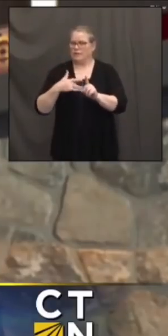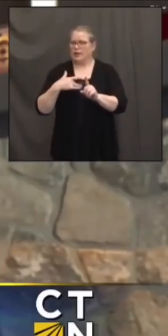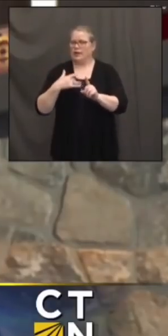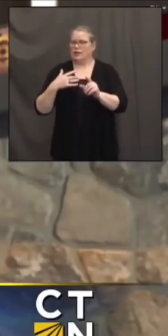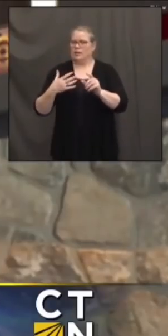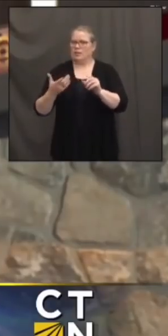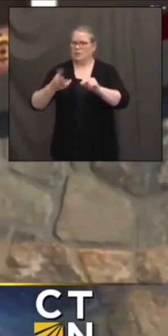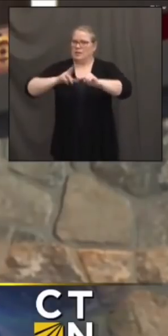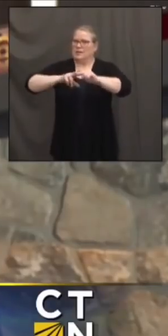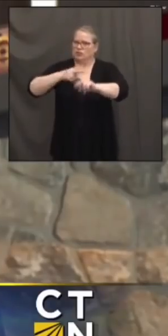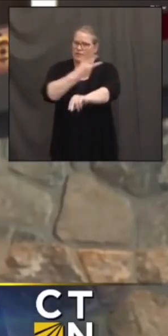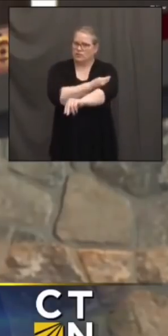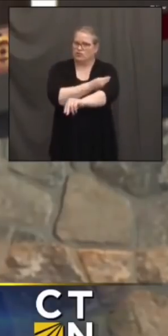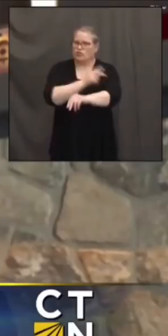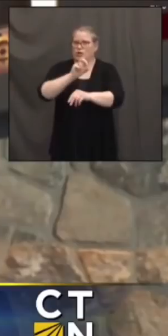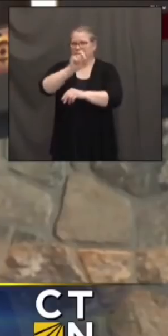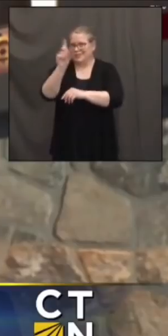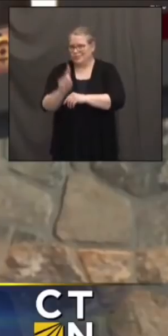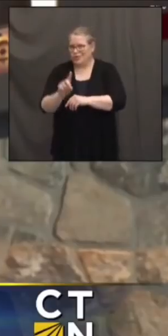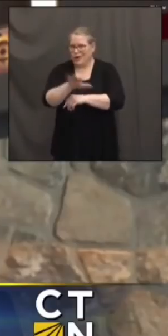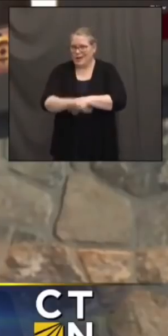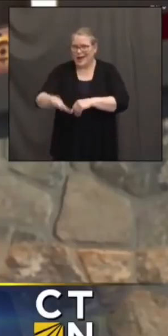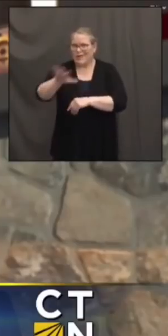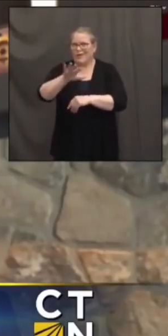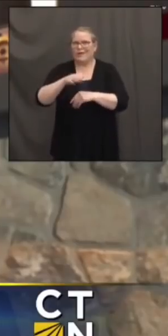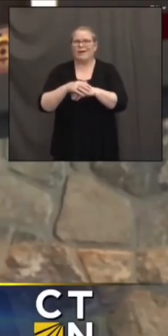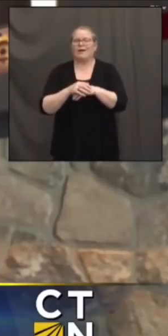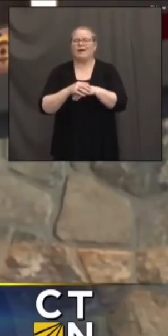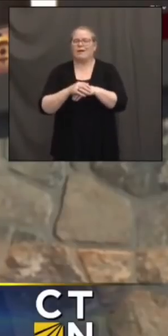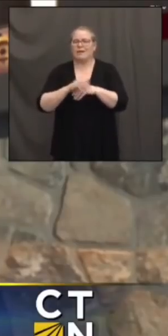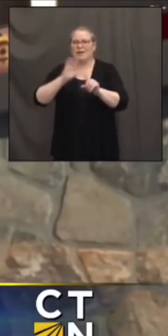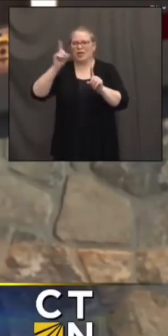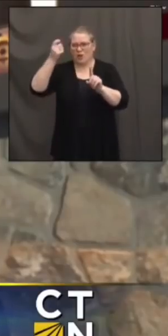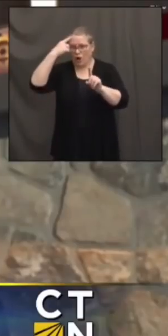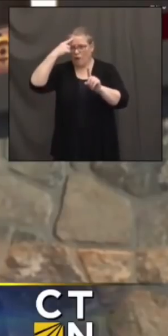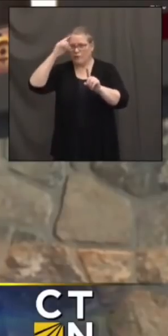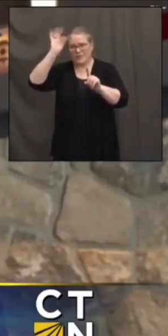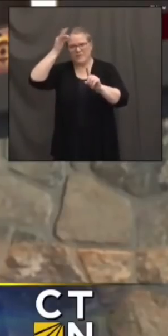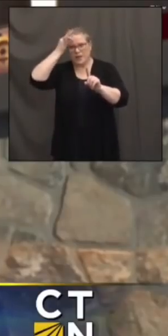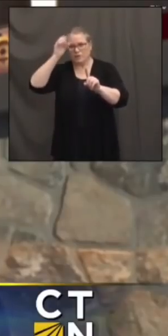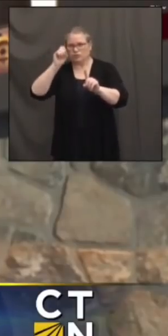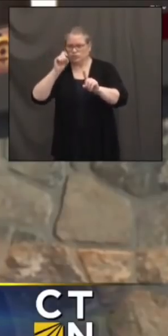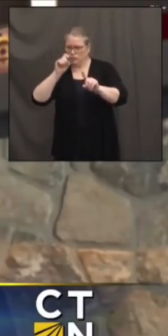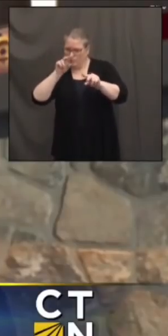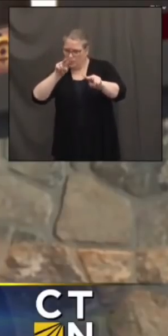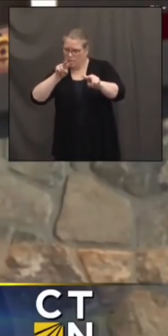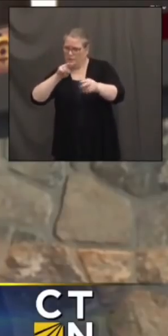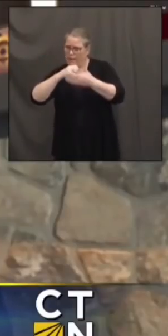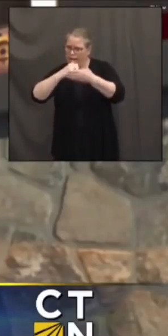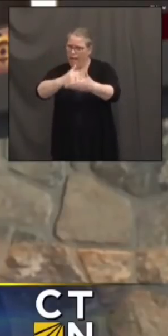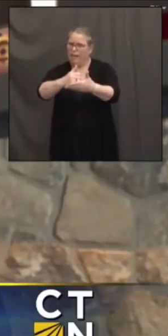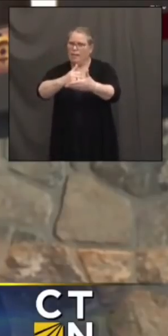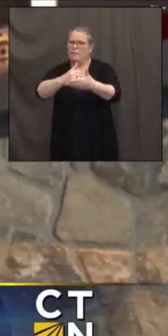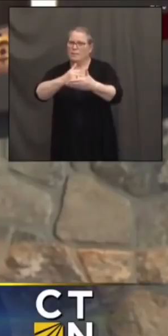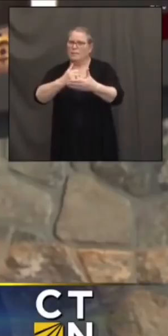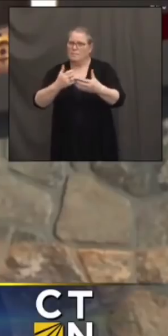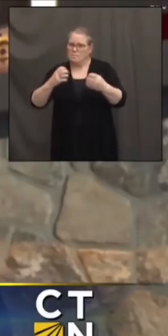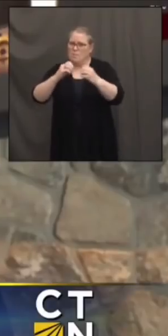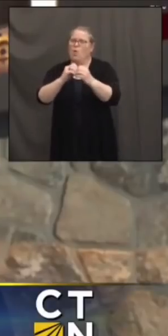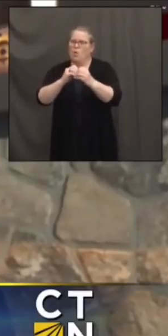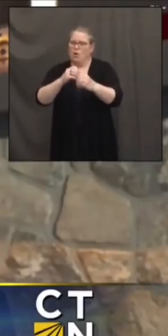vaccine into the Metro Detroit area. I think that the federal government should be looking to target hotspots with additional